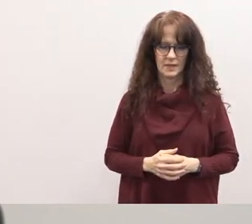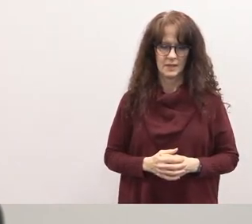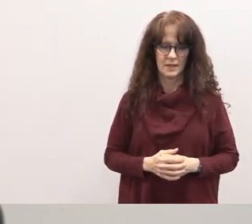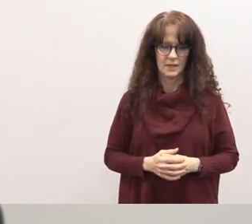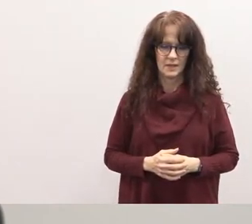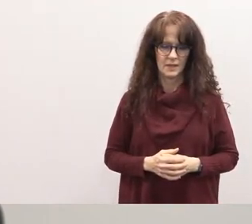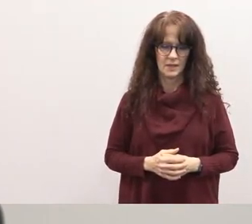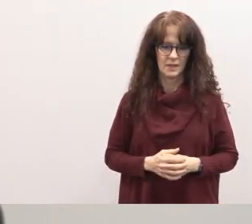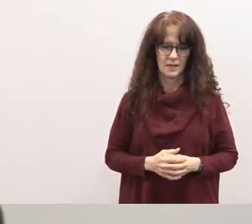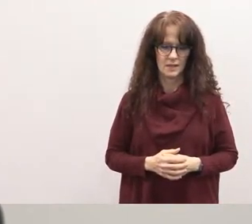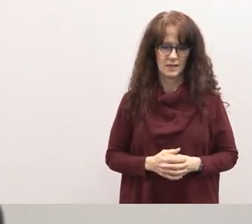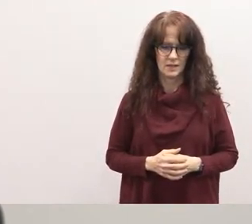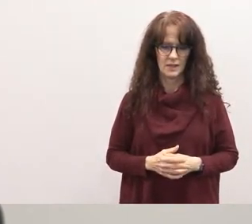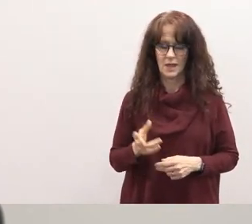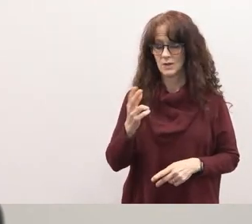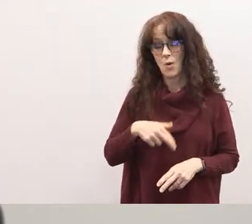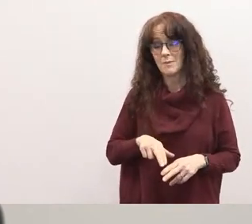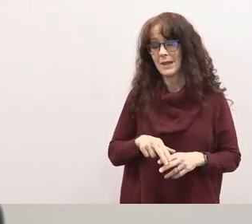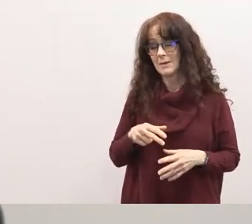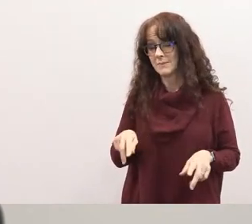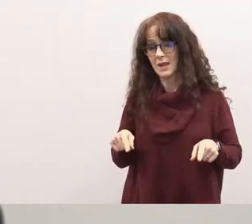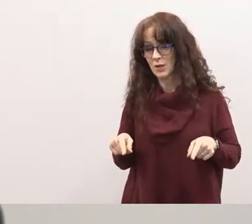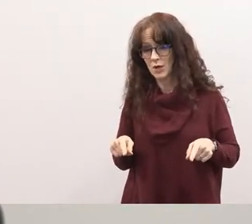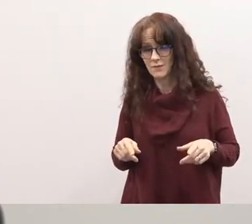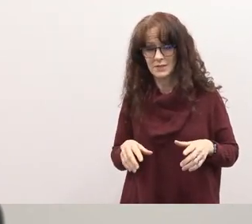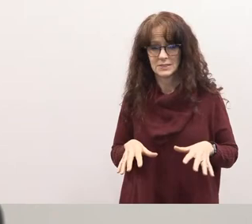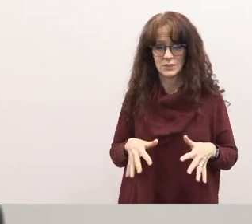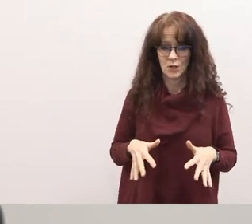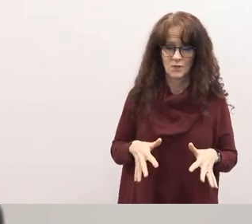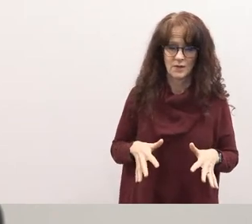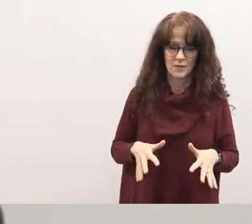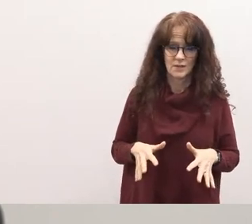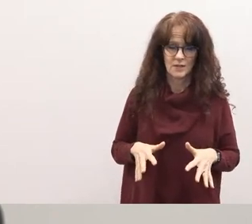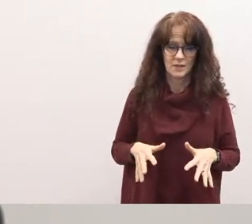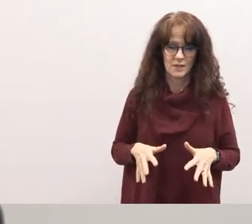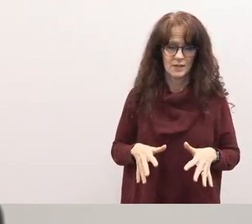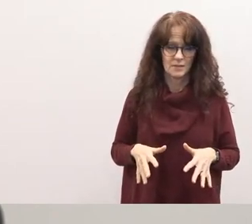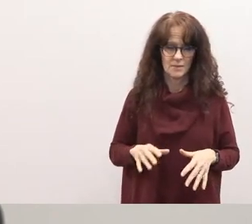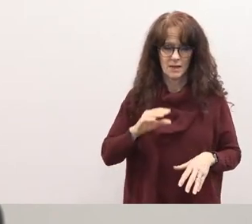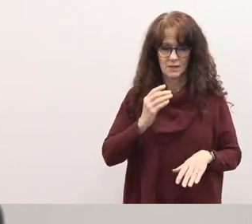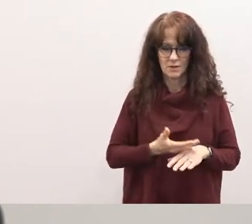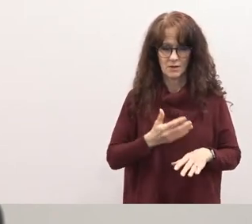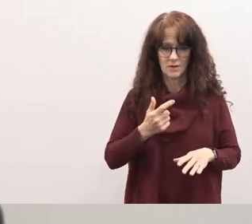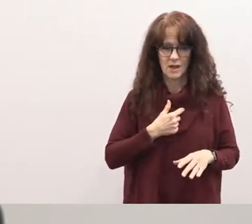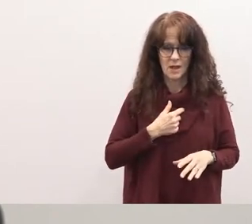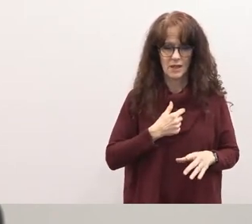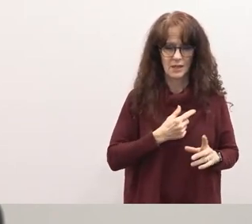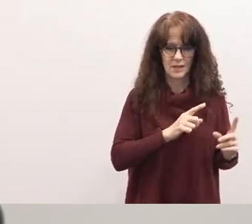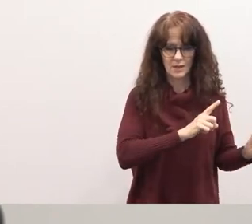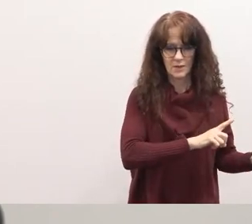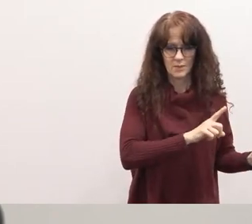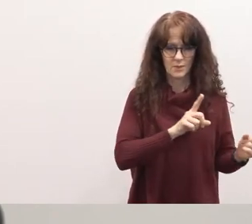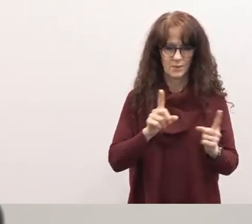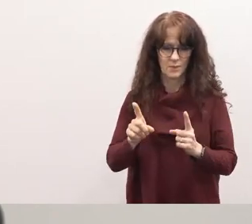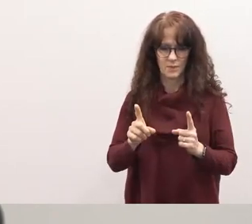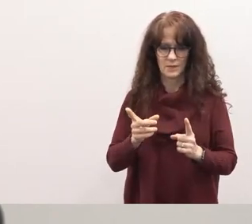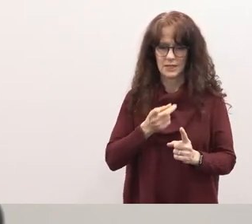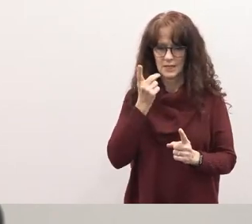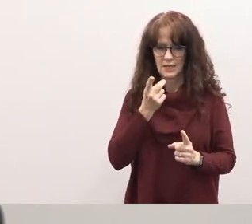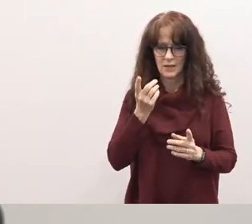And I don't generally get nervous, but as I was walking, when Dart and I and Gail, we went to dinner